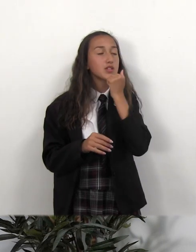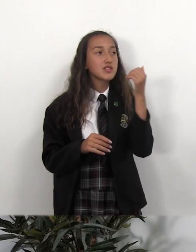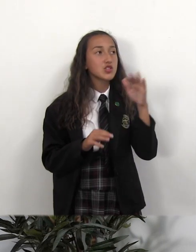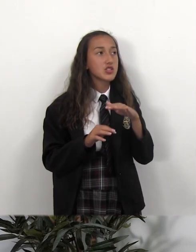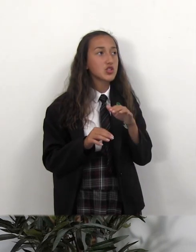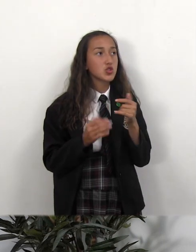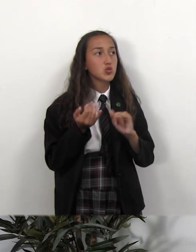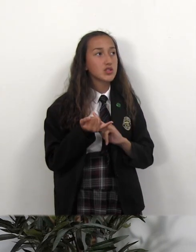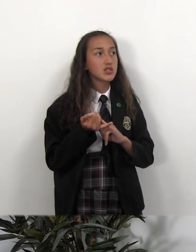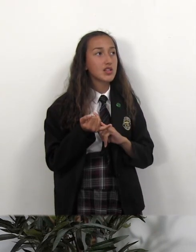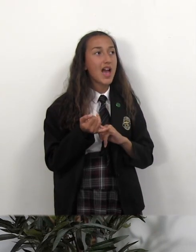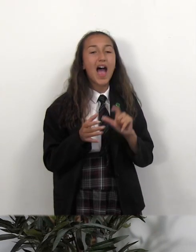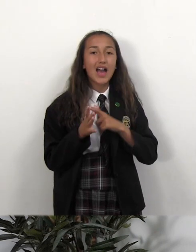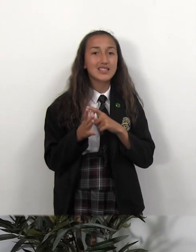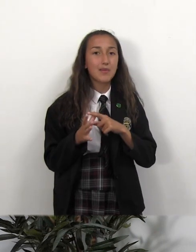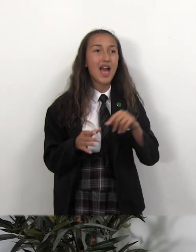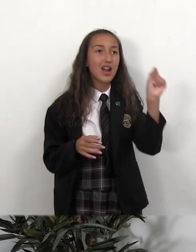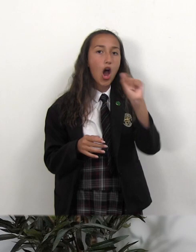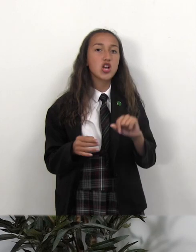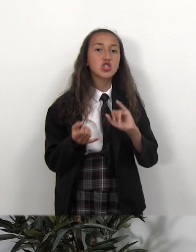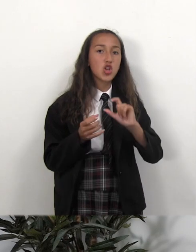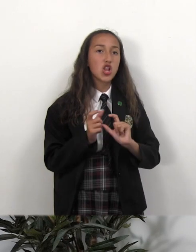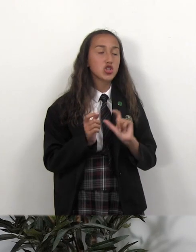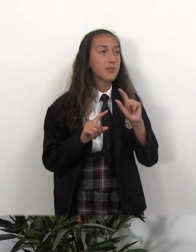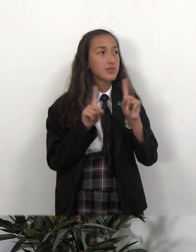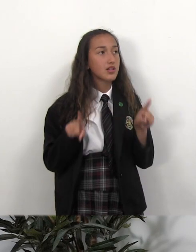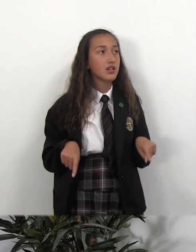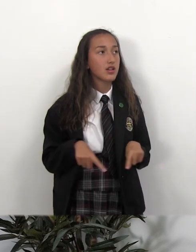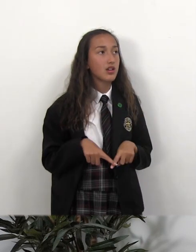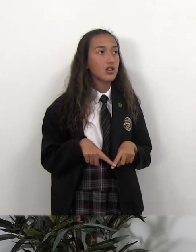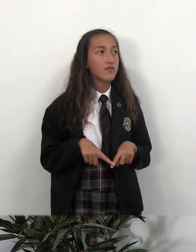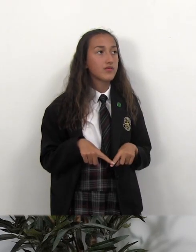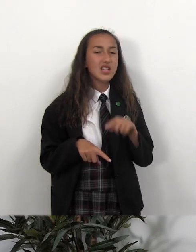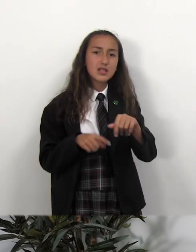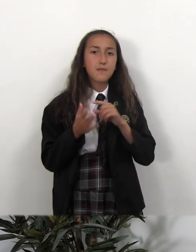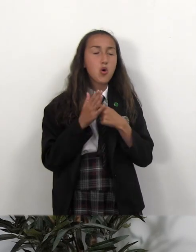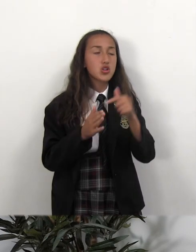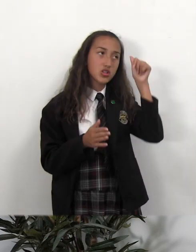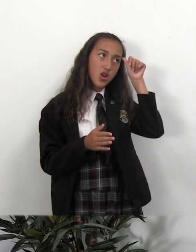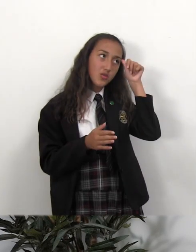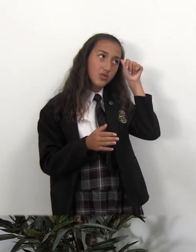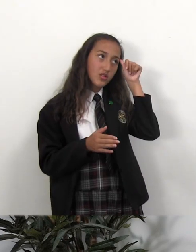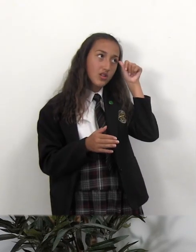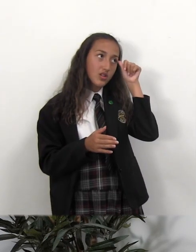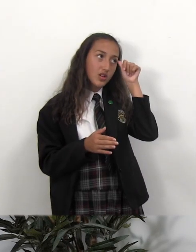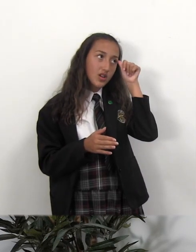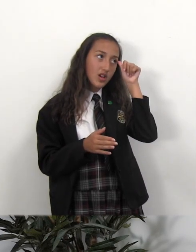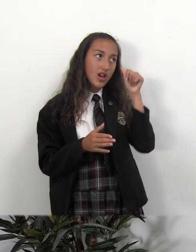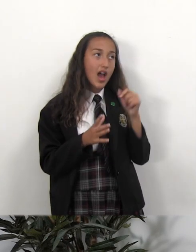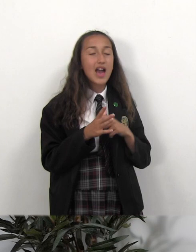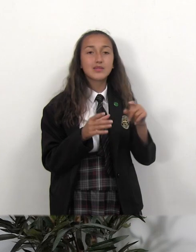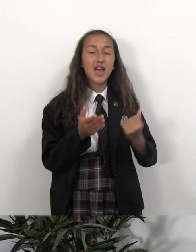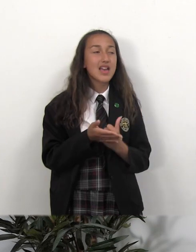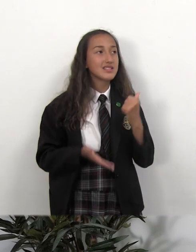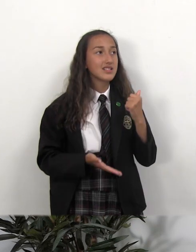have secured academic and art scholarships. However, it's important to note that even though we strive for academic